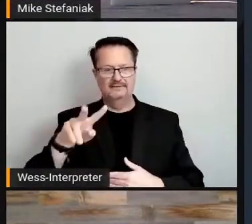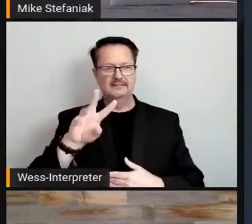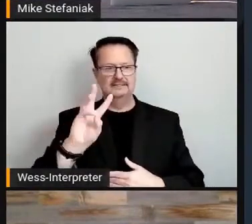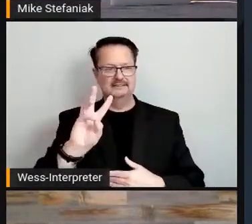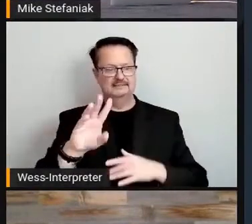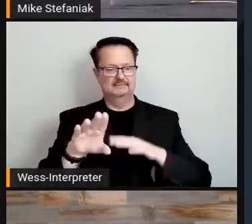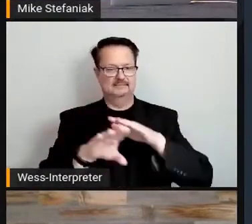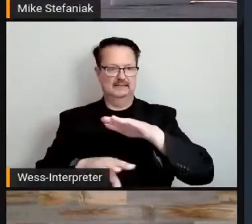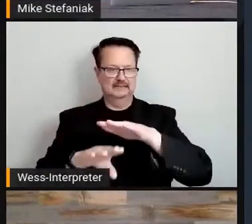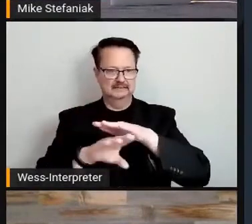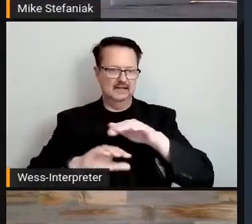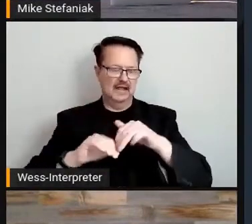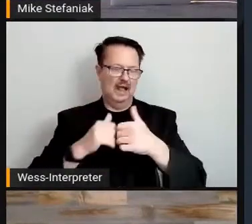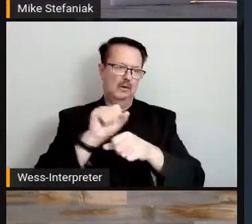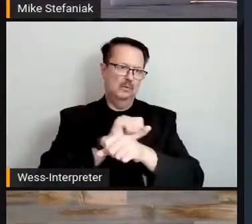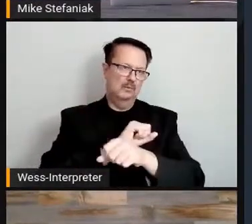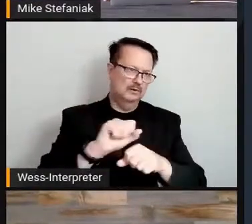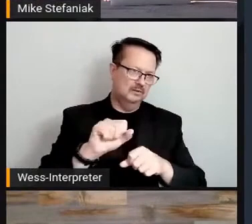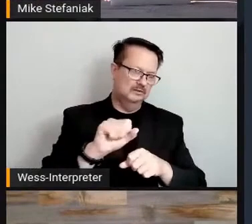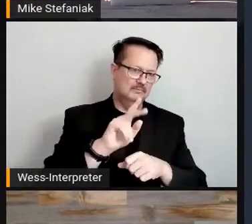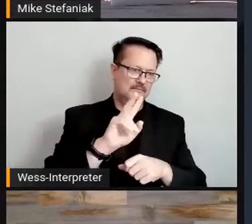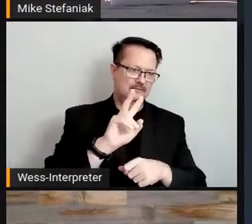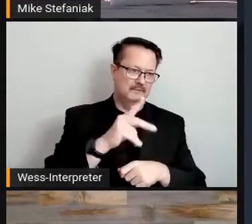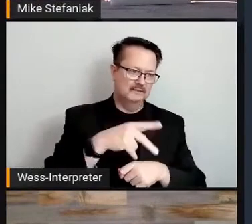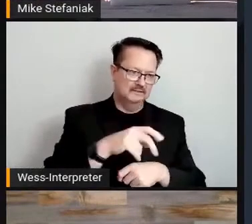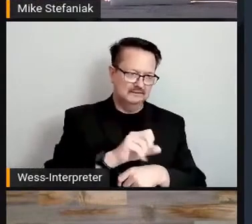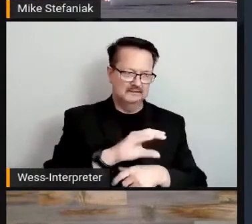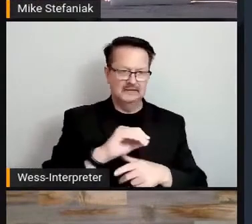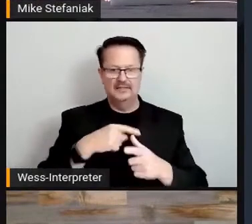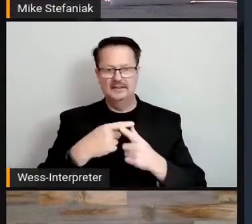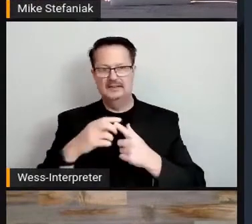works in the VPC, how it'll work in EKS, and then do the demo.